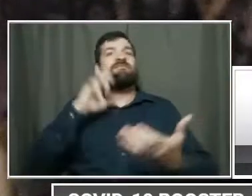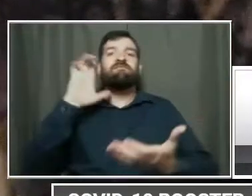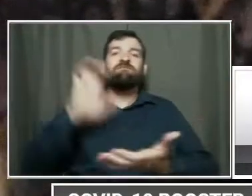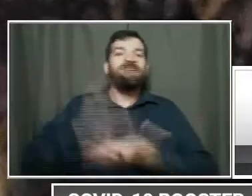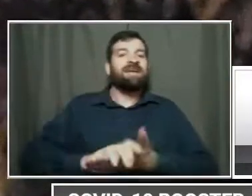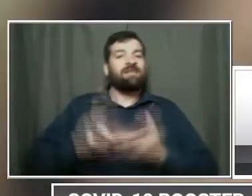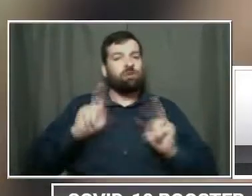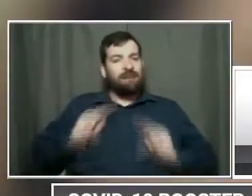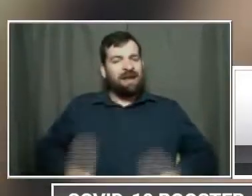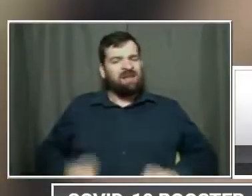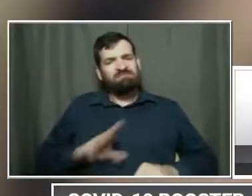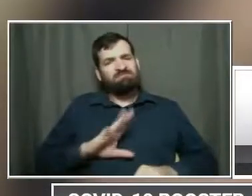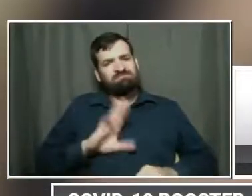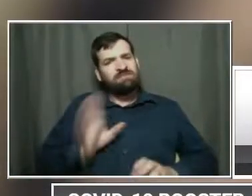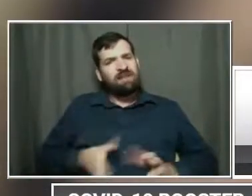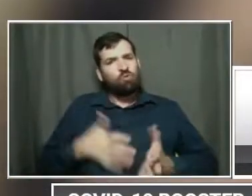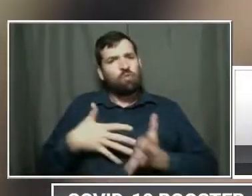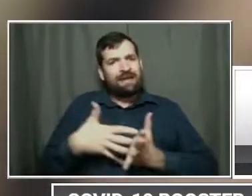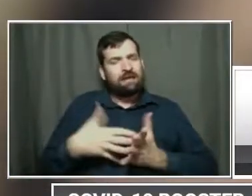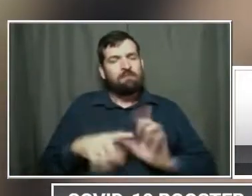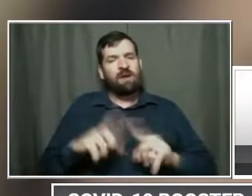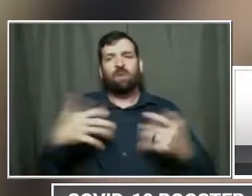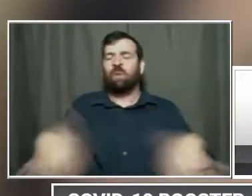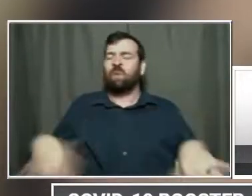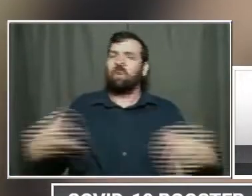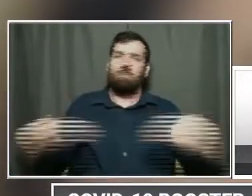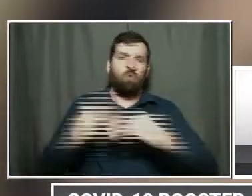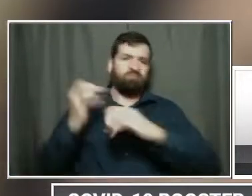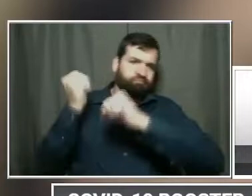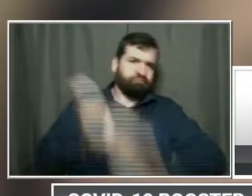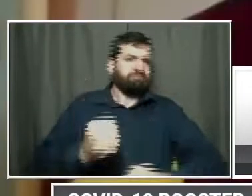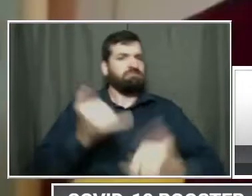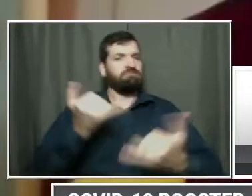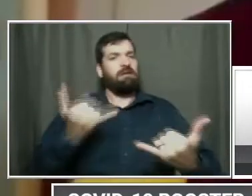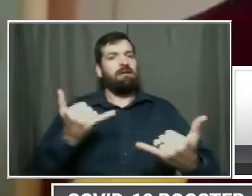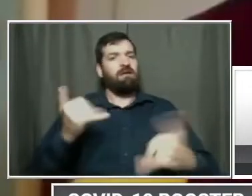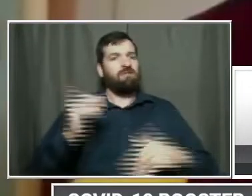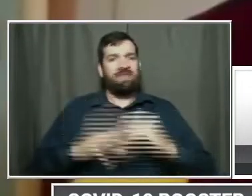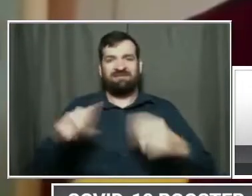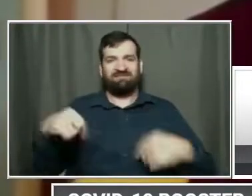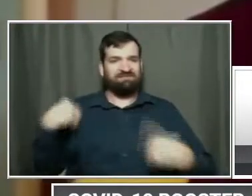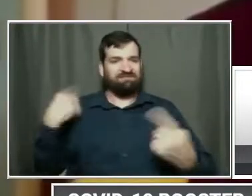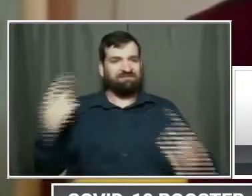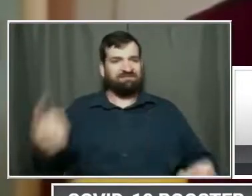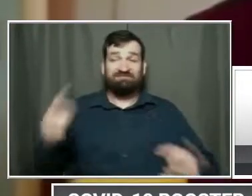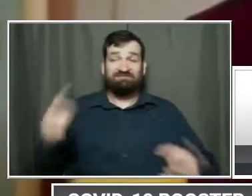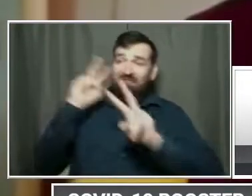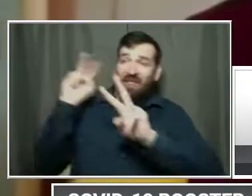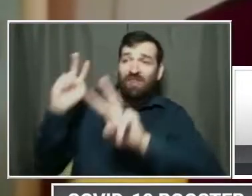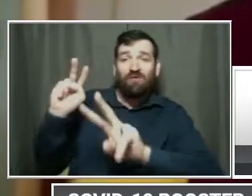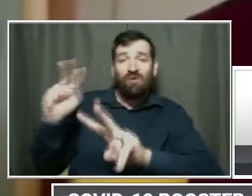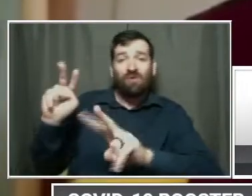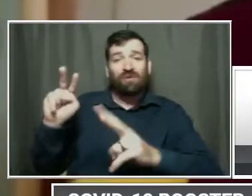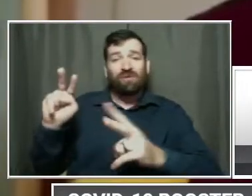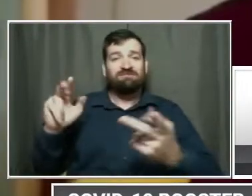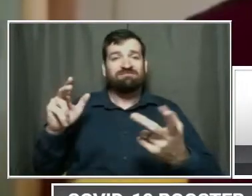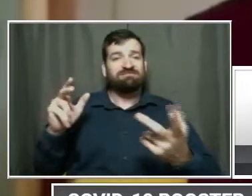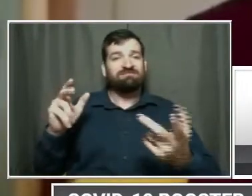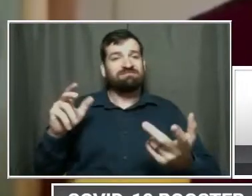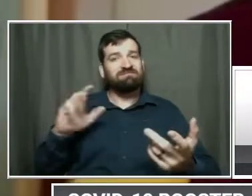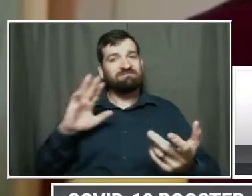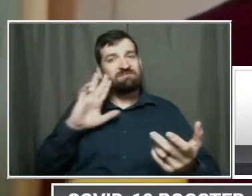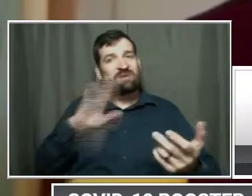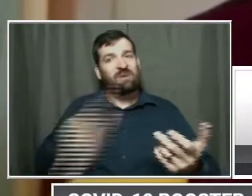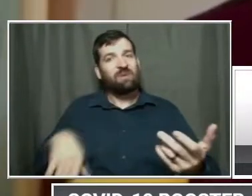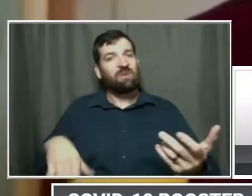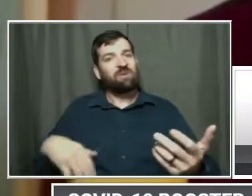ever wavering, but it's definitely stronger now than it ever was. I'm looking forward to, getting back to the